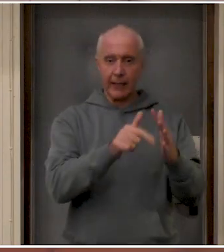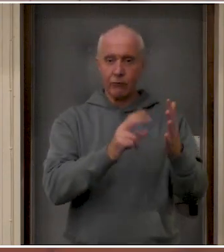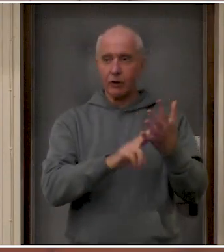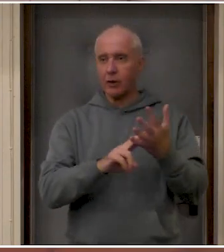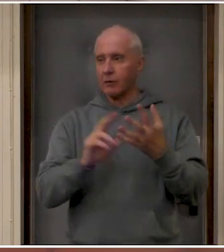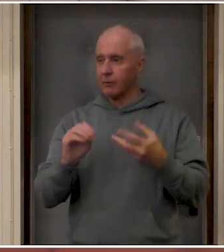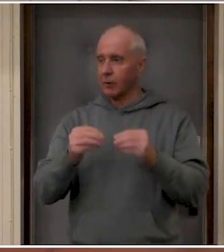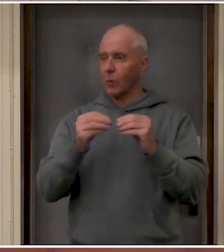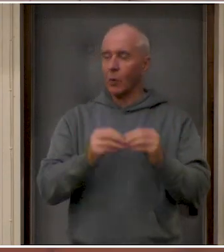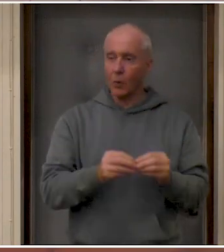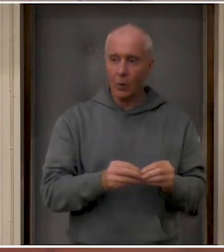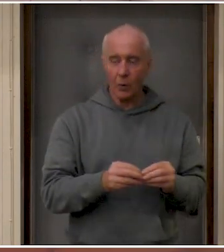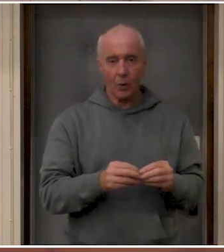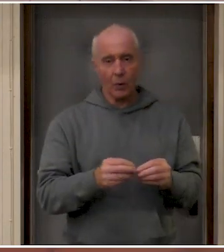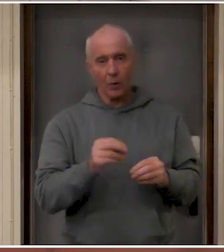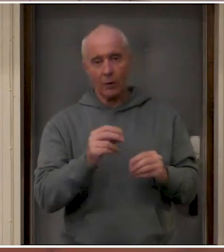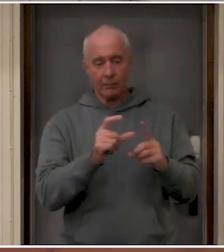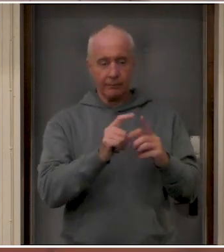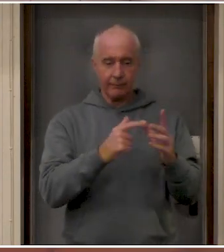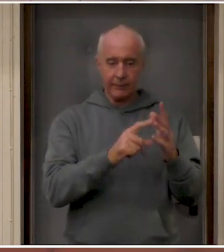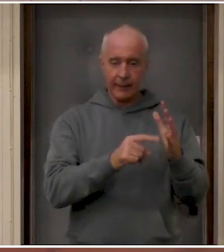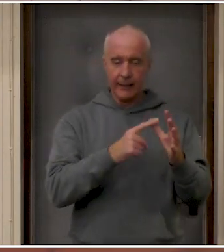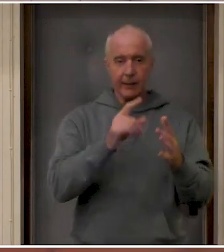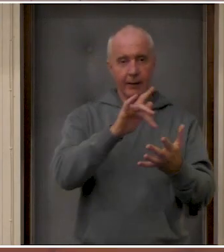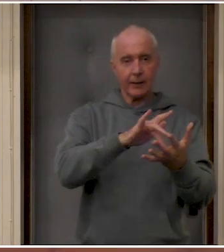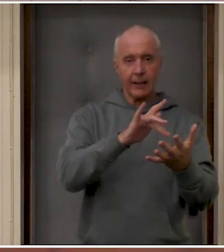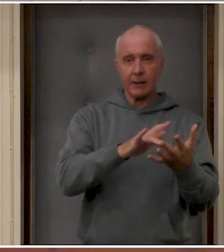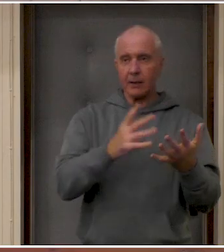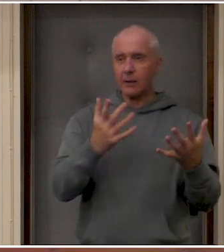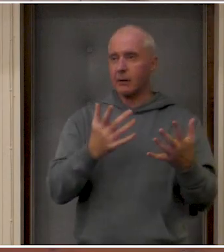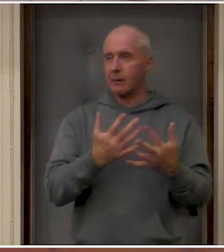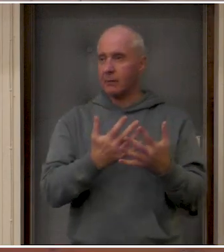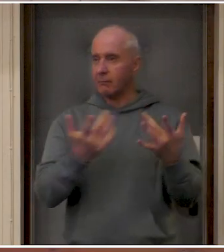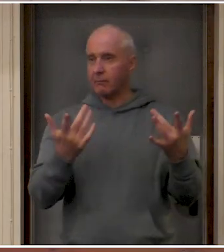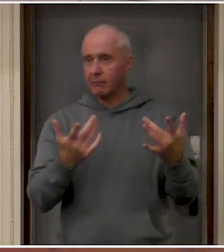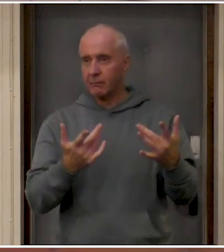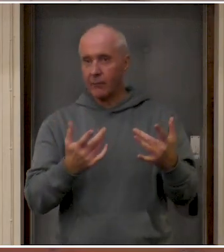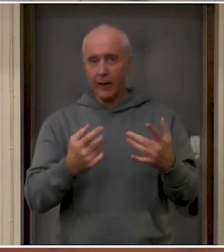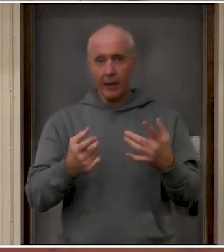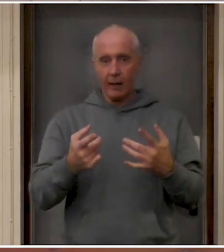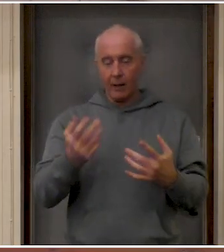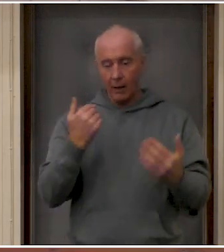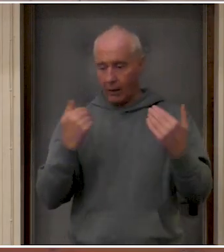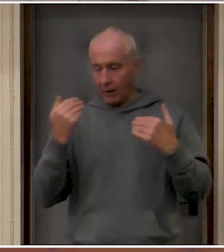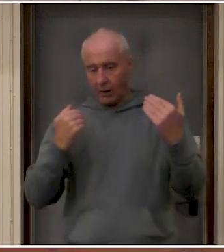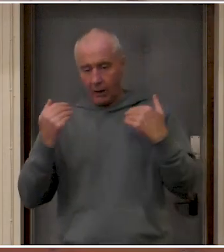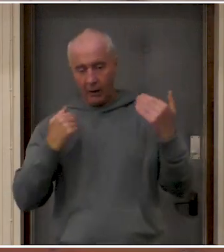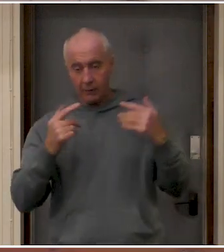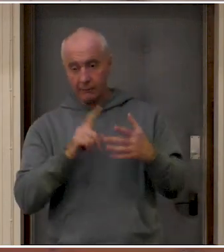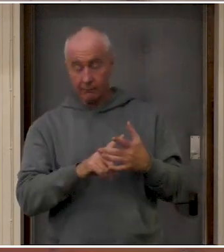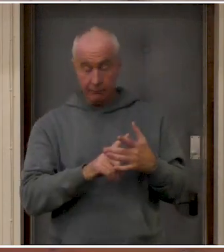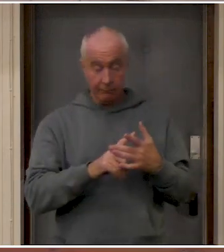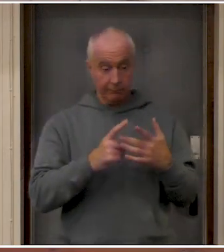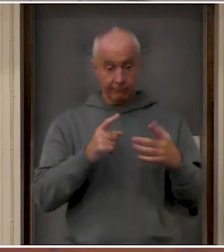producers, steelworks, data centres. All of the hyperscalers have been all over us like a rash for the last 18